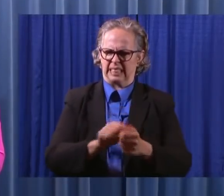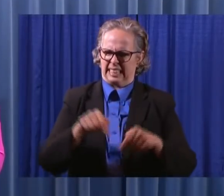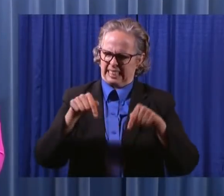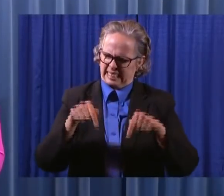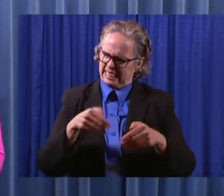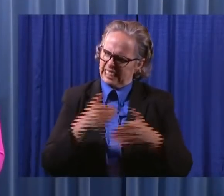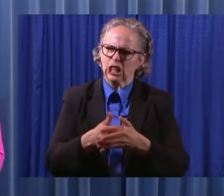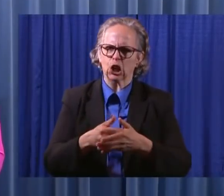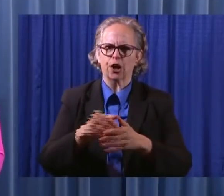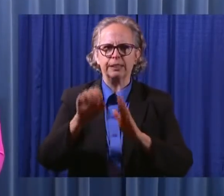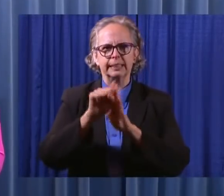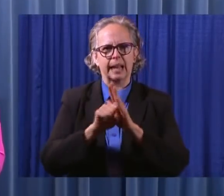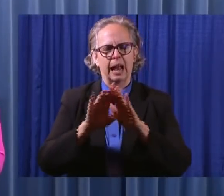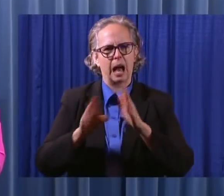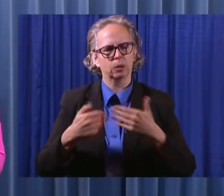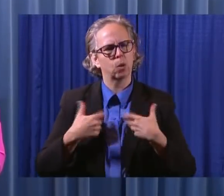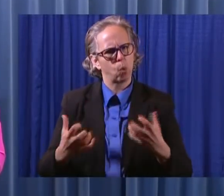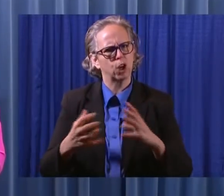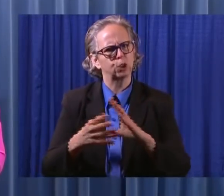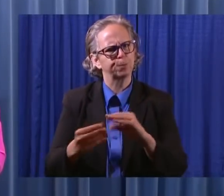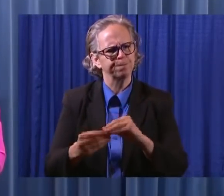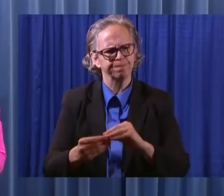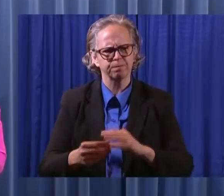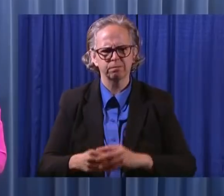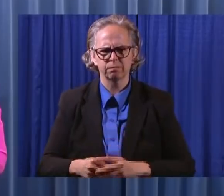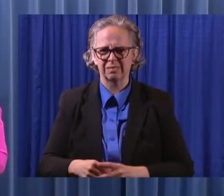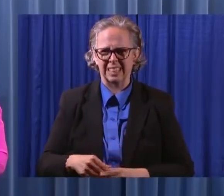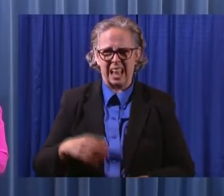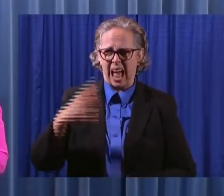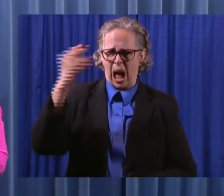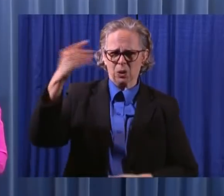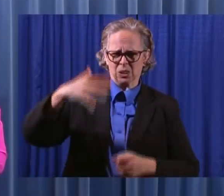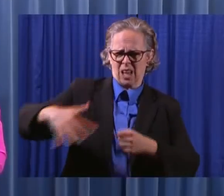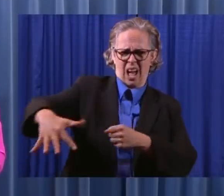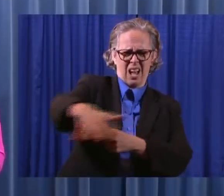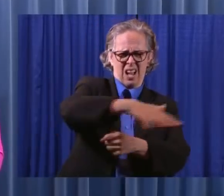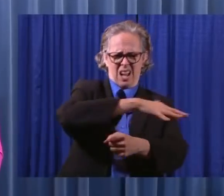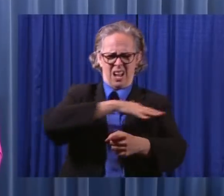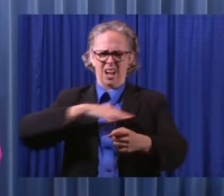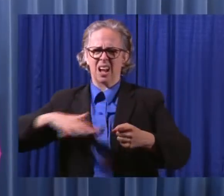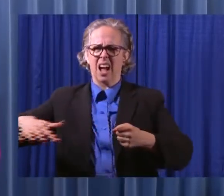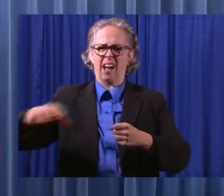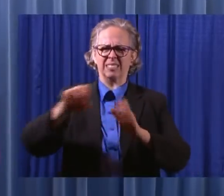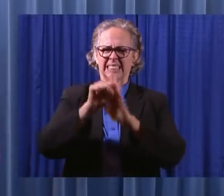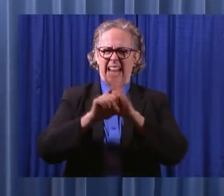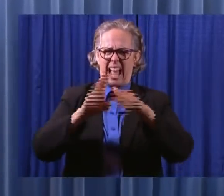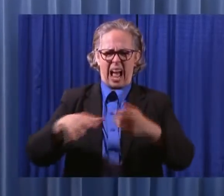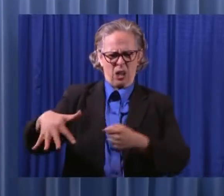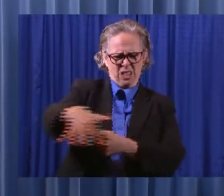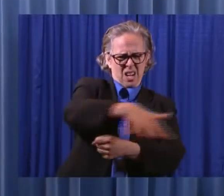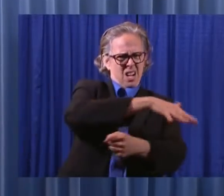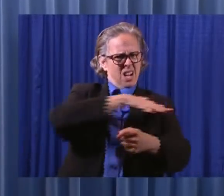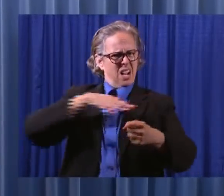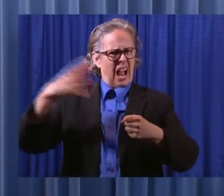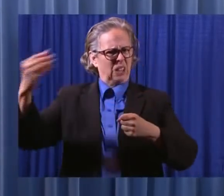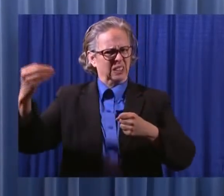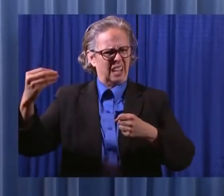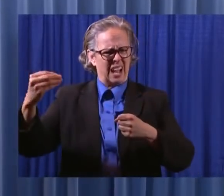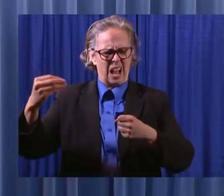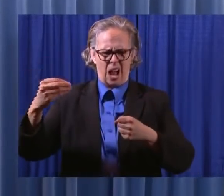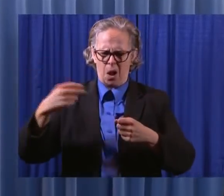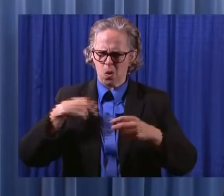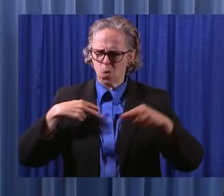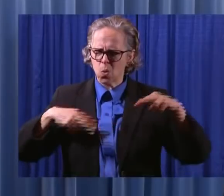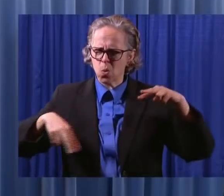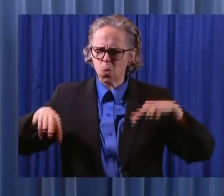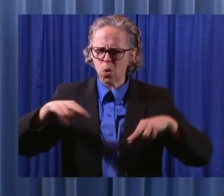This was vandalism on the outside of the Statehouse. In discussions with the Ohio State Highway Patrol, it's clear to